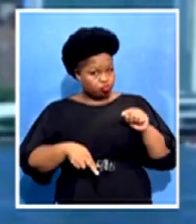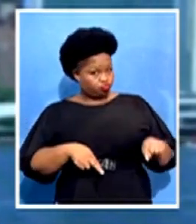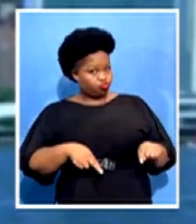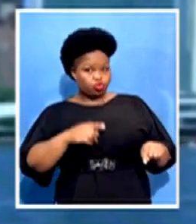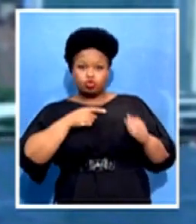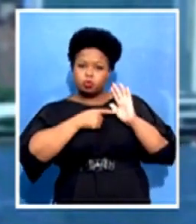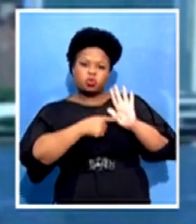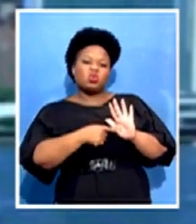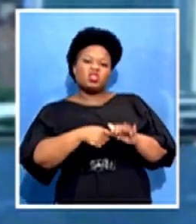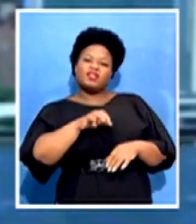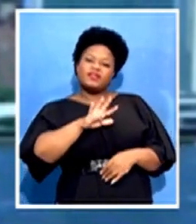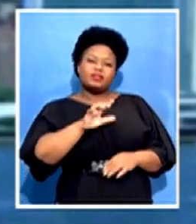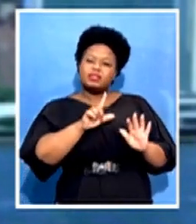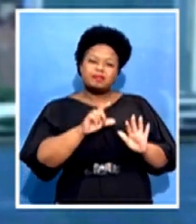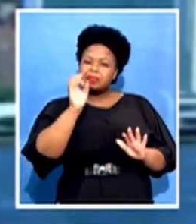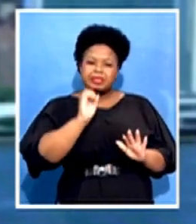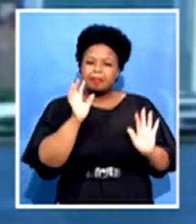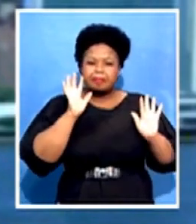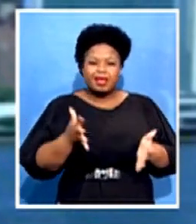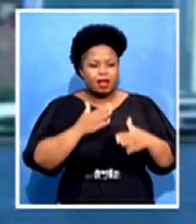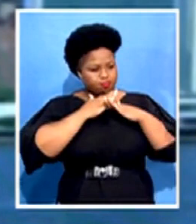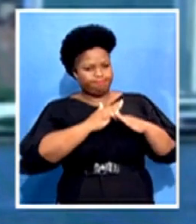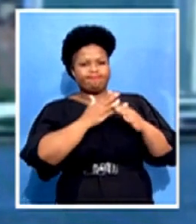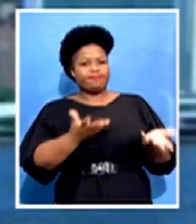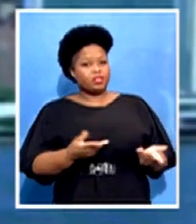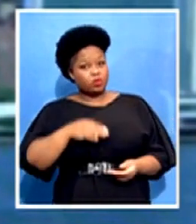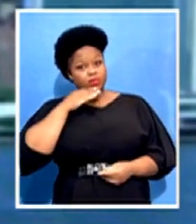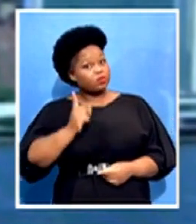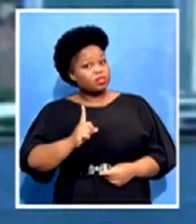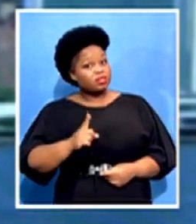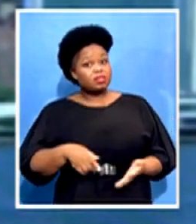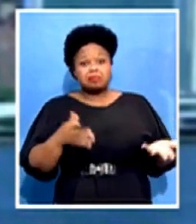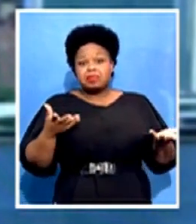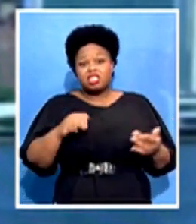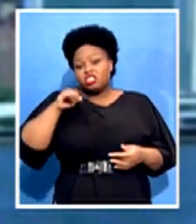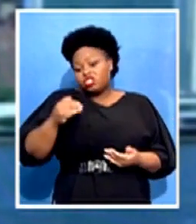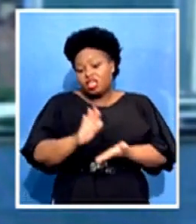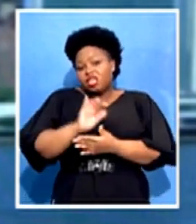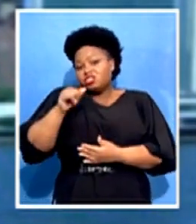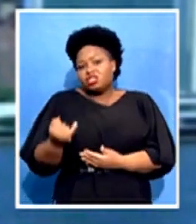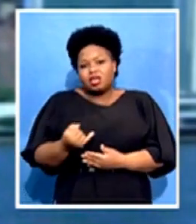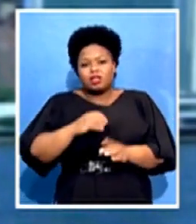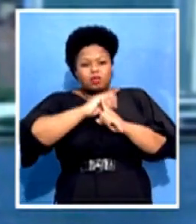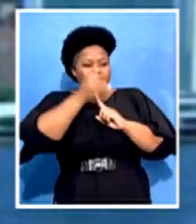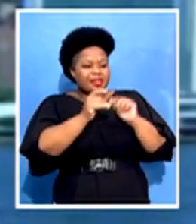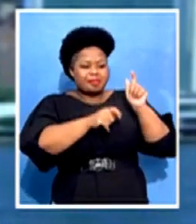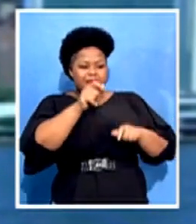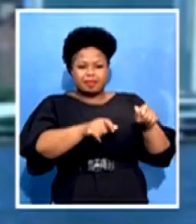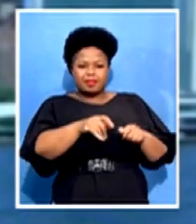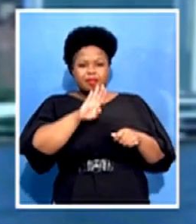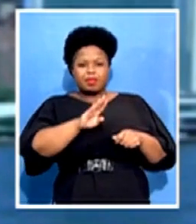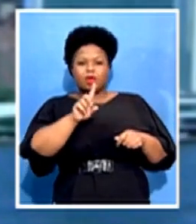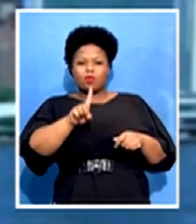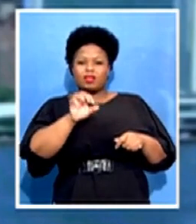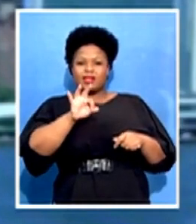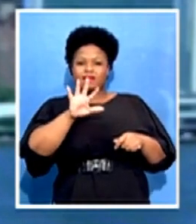57% effective. Now that suggests that it is less able to protect people from the B.1.351 strain, which is